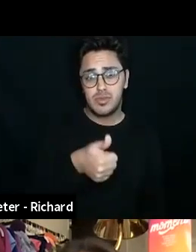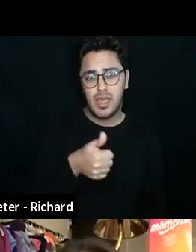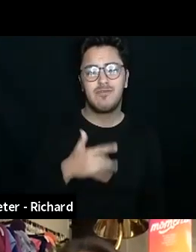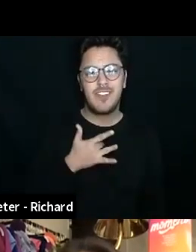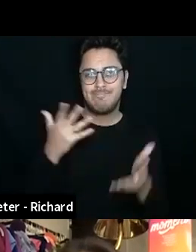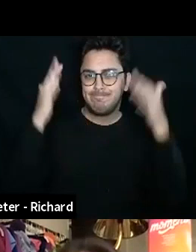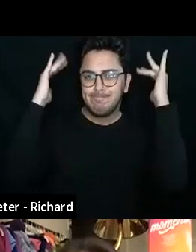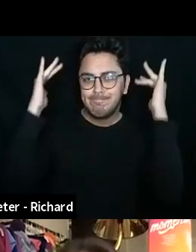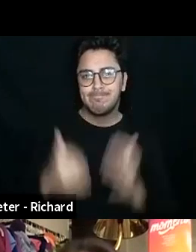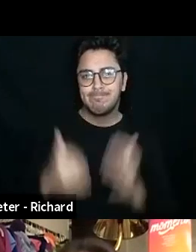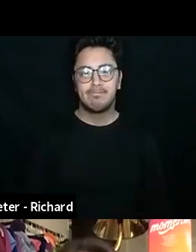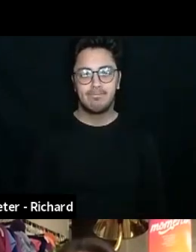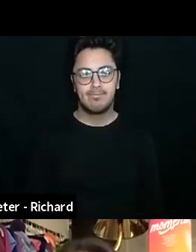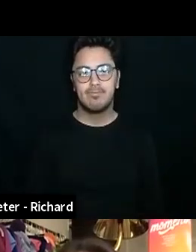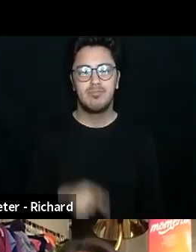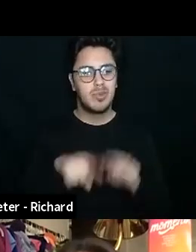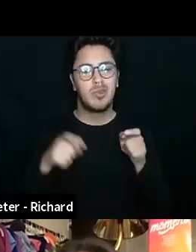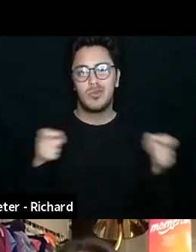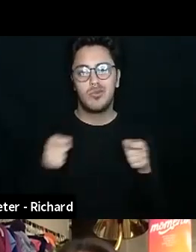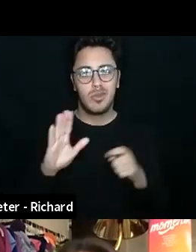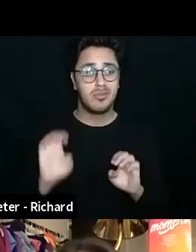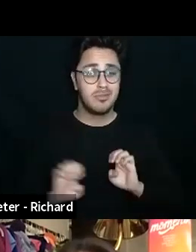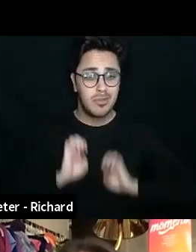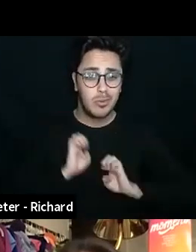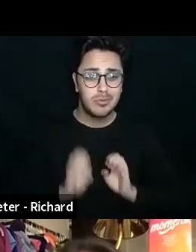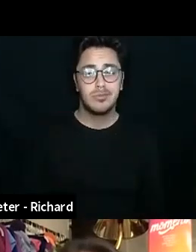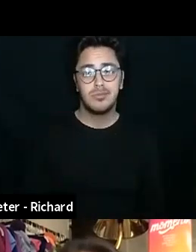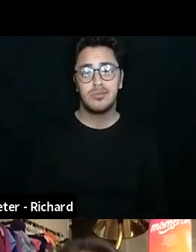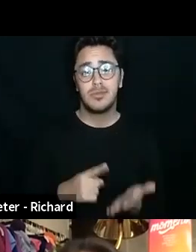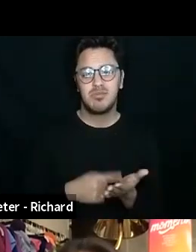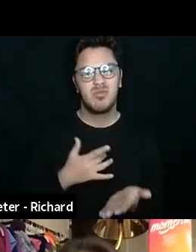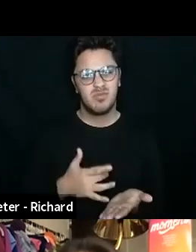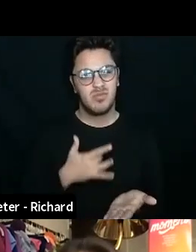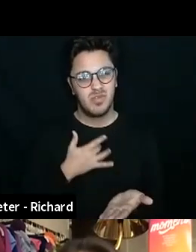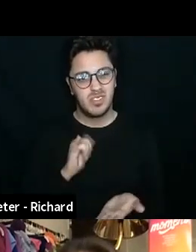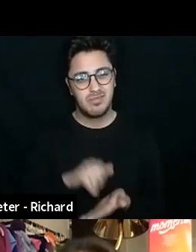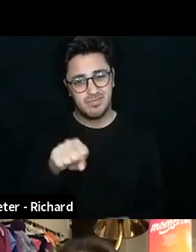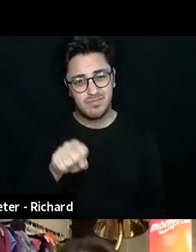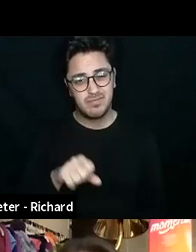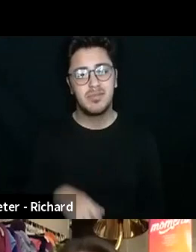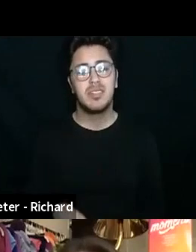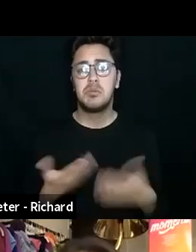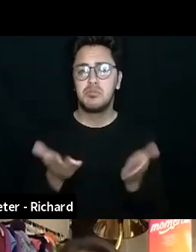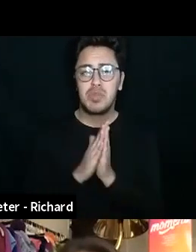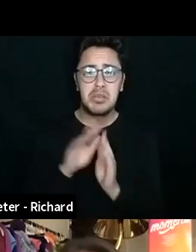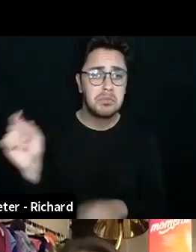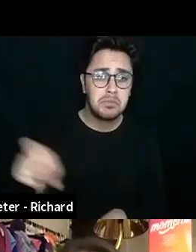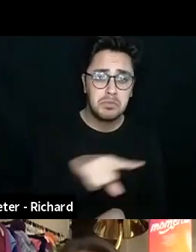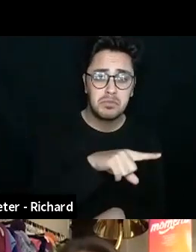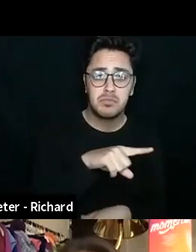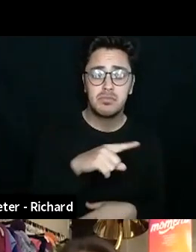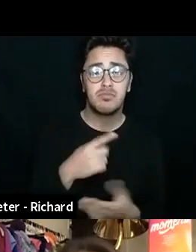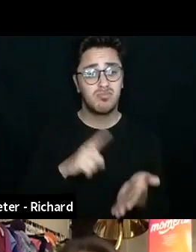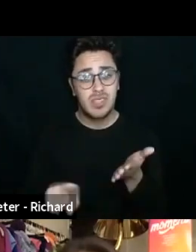overwhelmed and couldn't control her tears. Sometimes we all feel those emotions. So I want to ask you all really quickly a